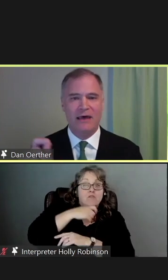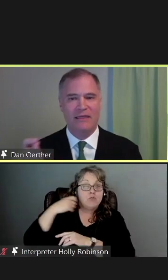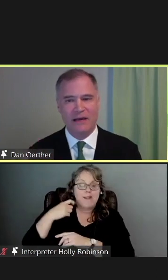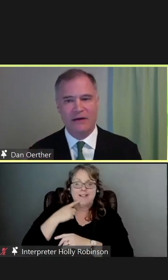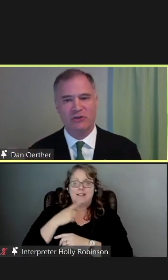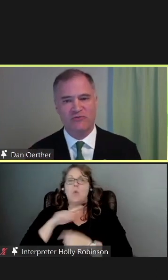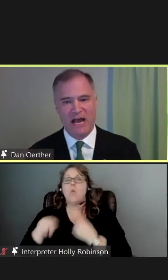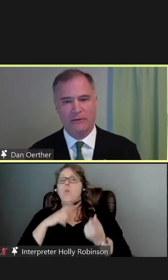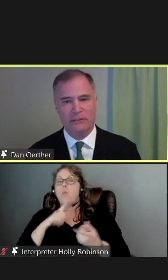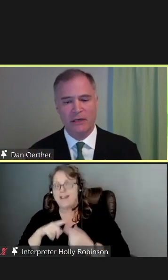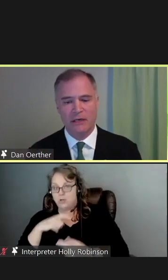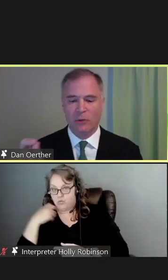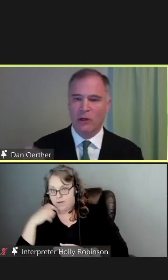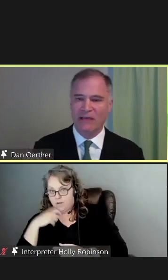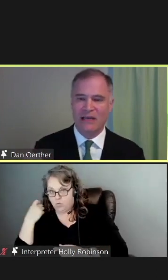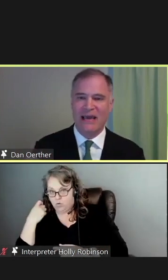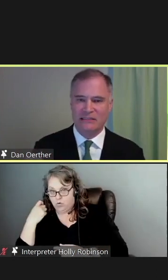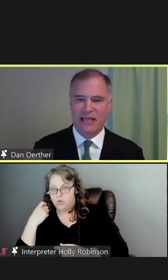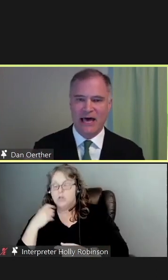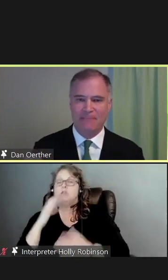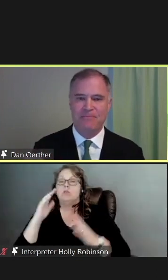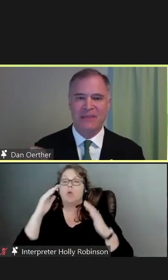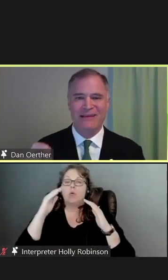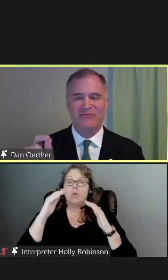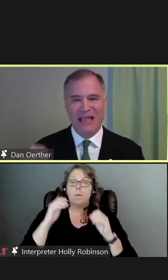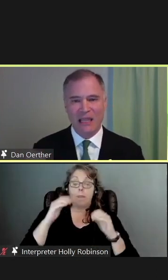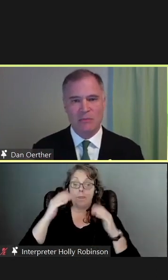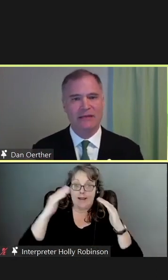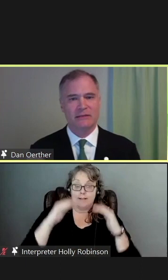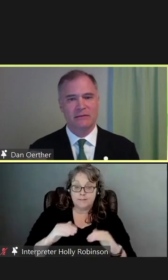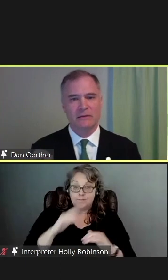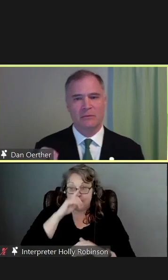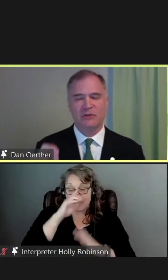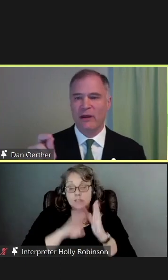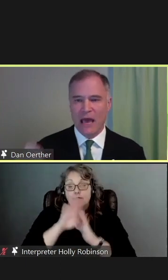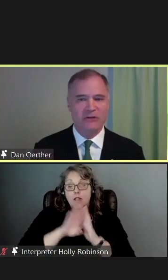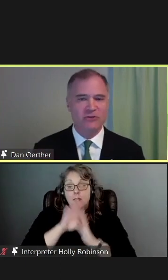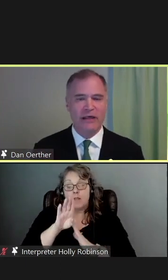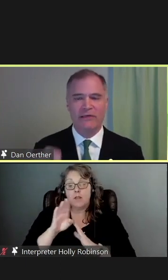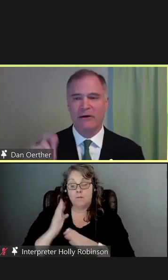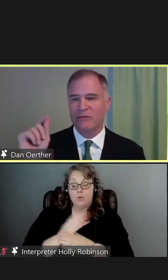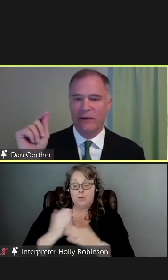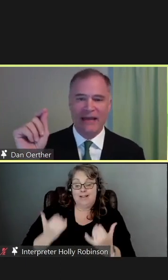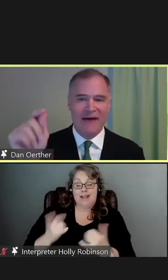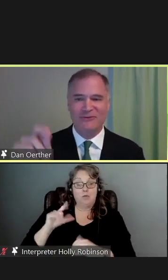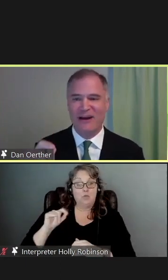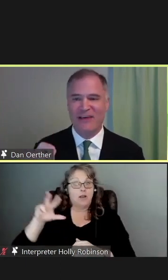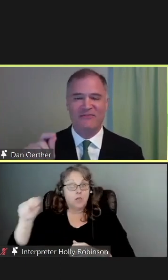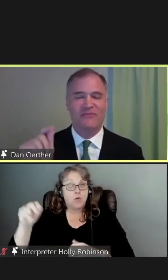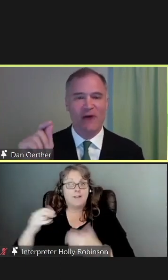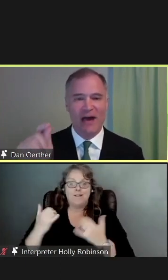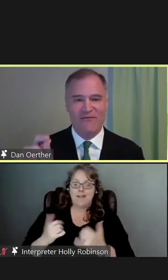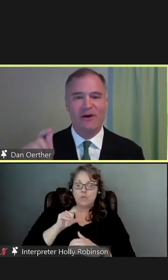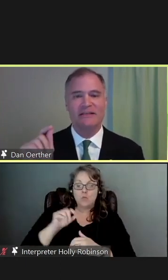when there's a drought. So we look at the next slide. Development. Between now and 2030, between now and